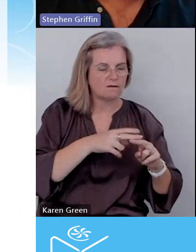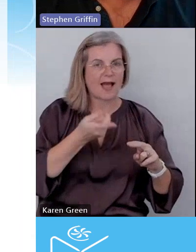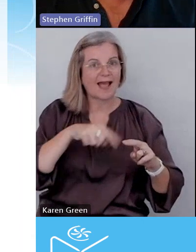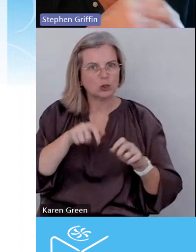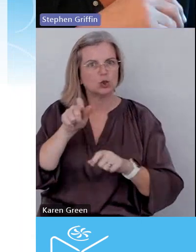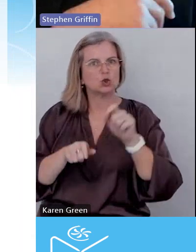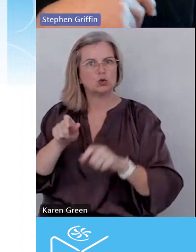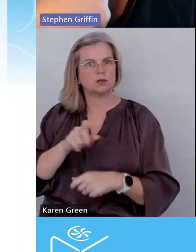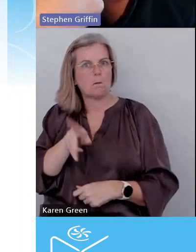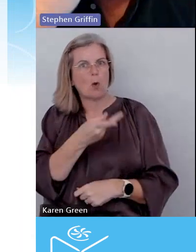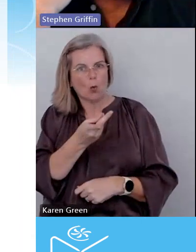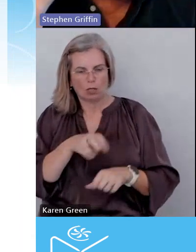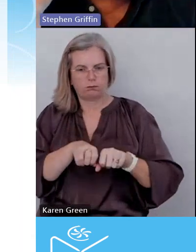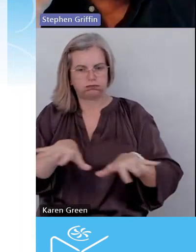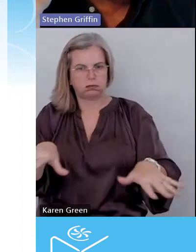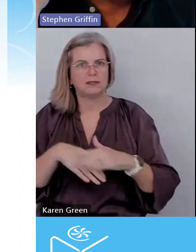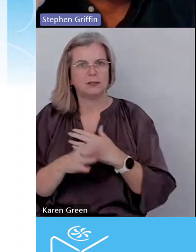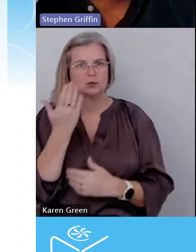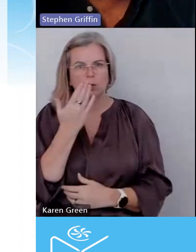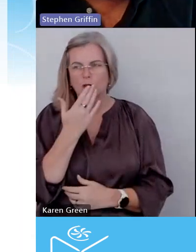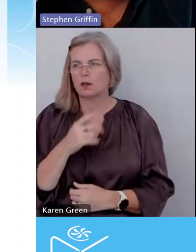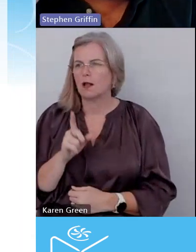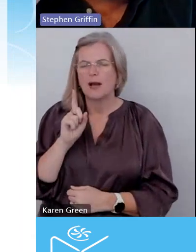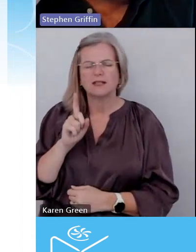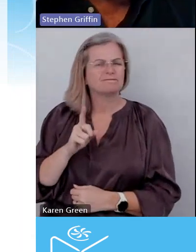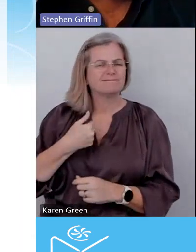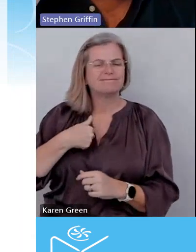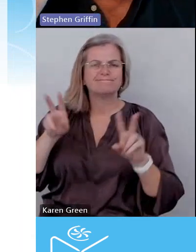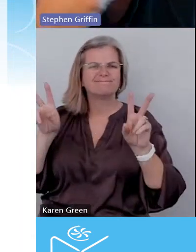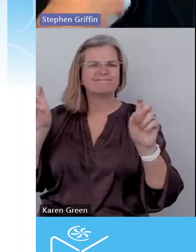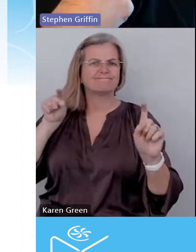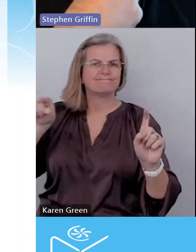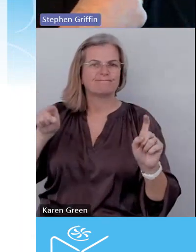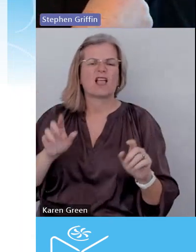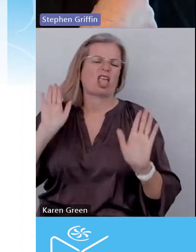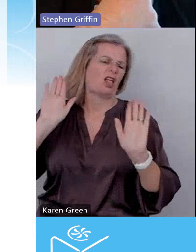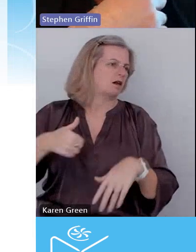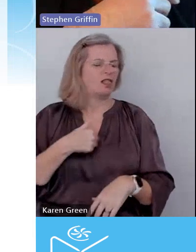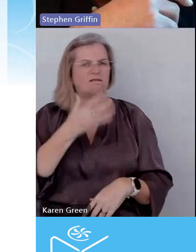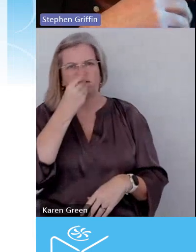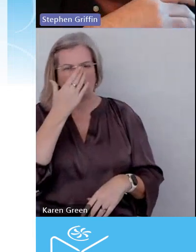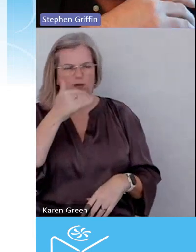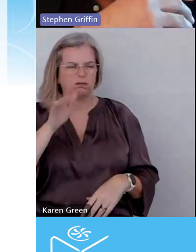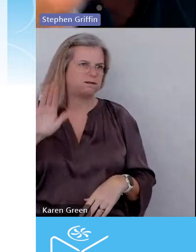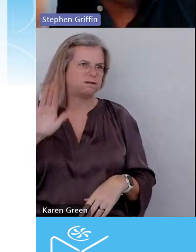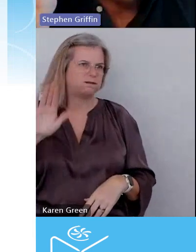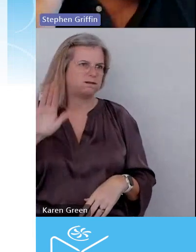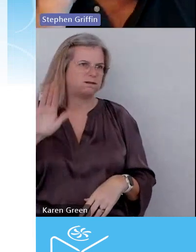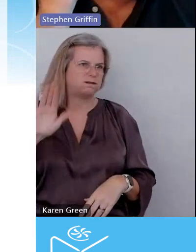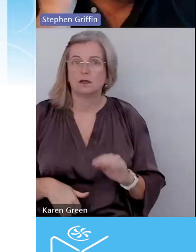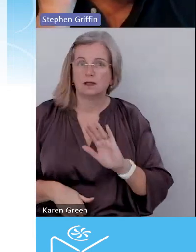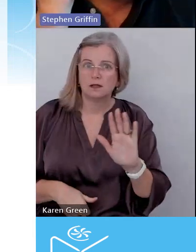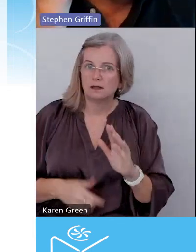just like this as Just the Flu We Must Do It, because it's something that's irked me since 2020, in the fact that we've tried,